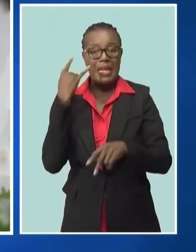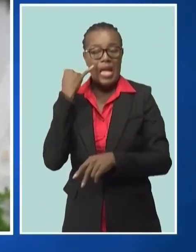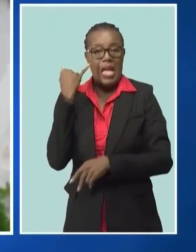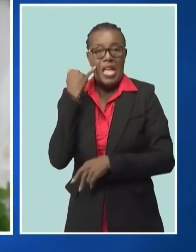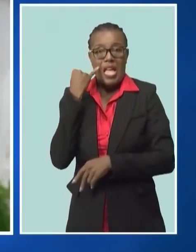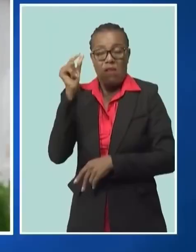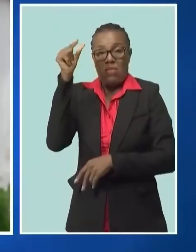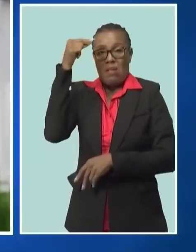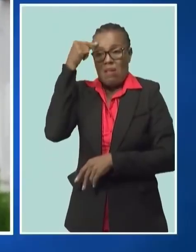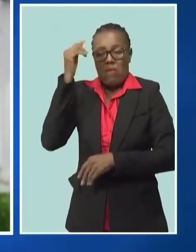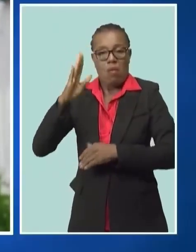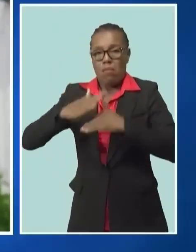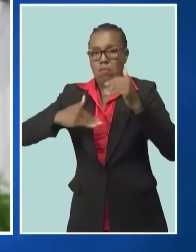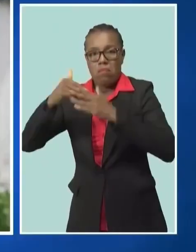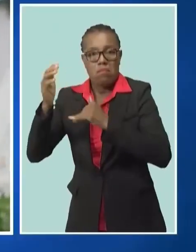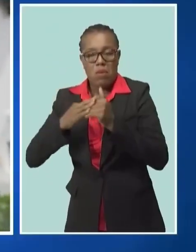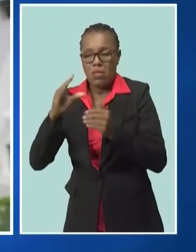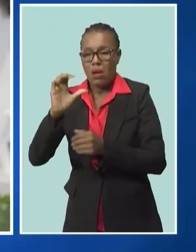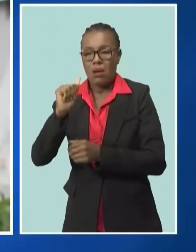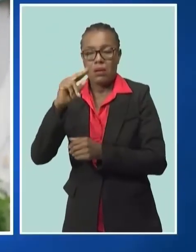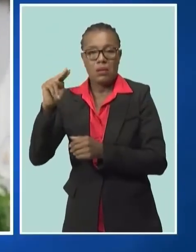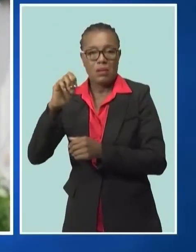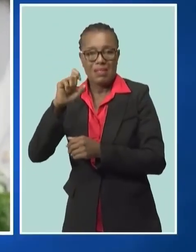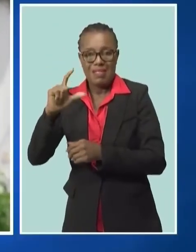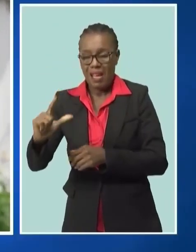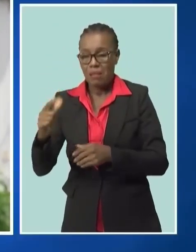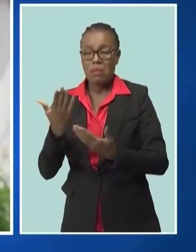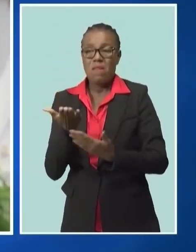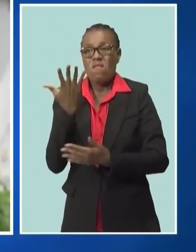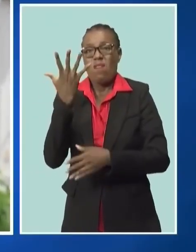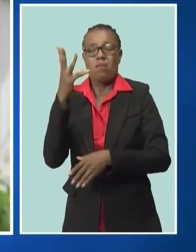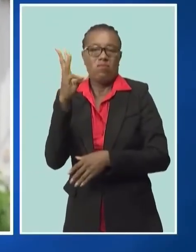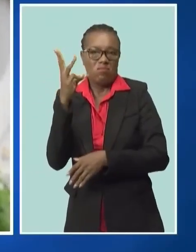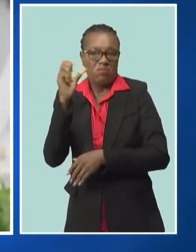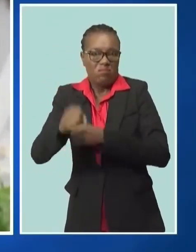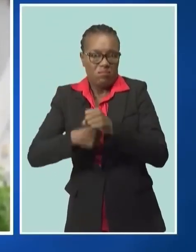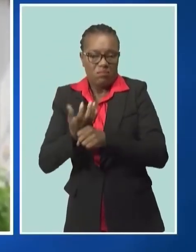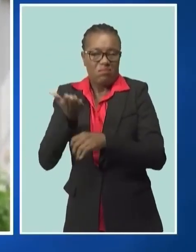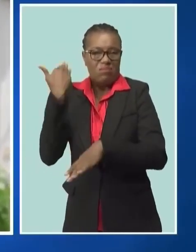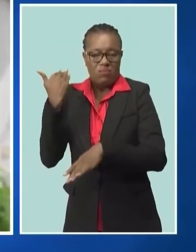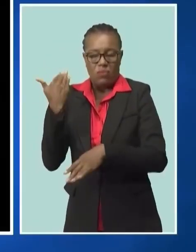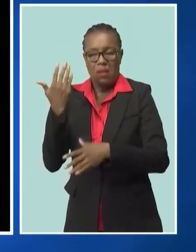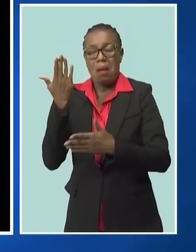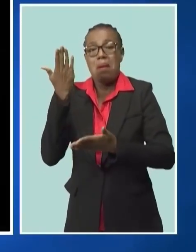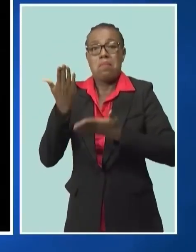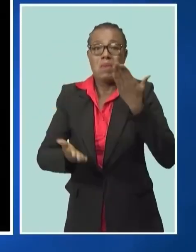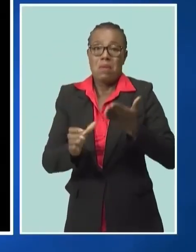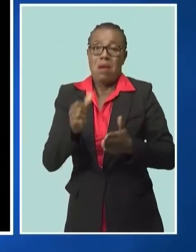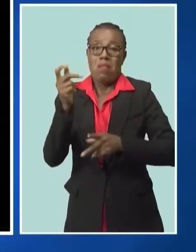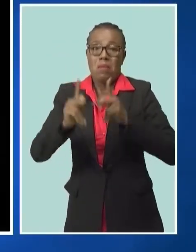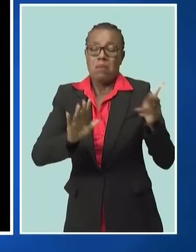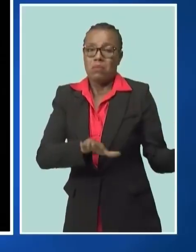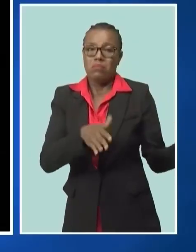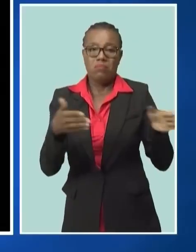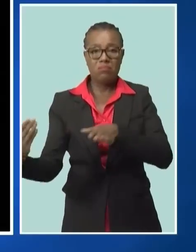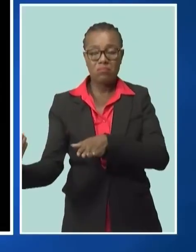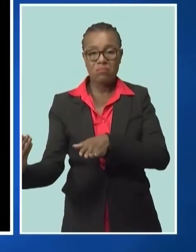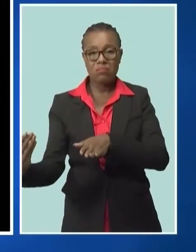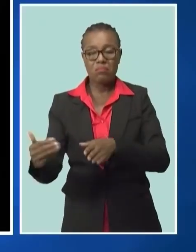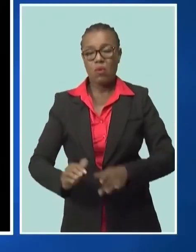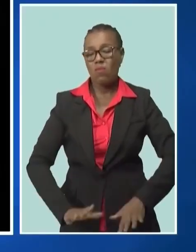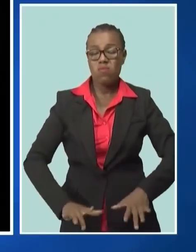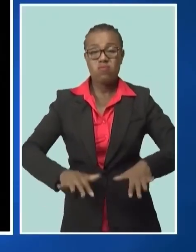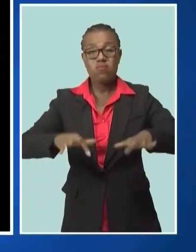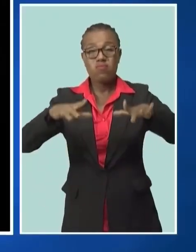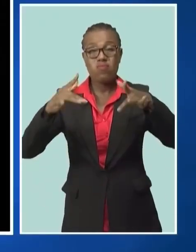as a government, built this canal about 5 or 6 years ago, that we may have had loss of life. Flooding and land slippage were